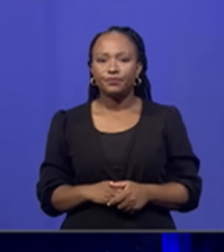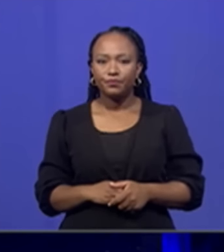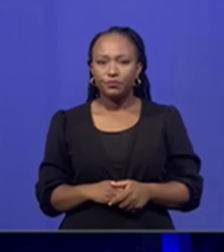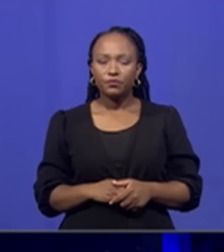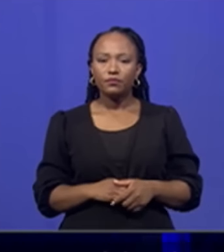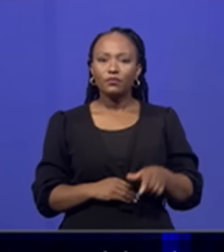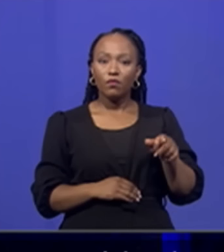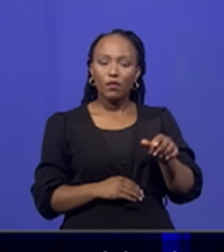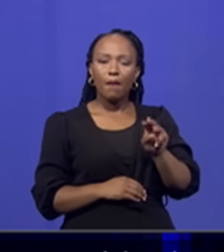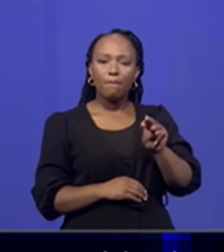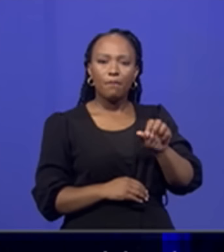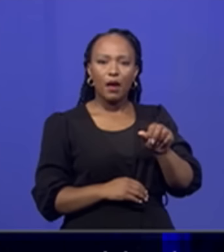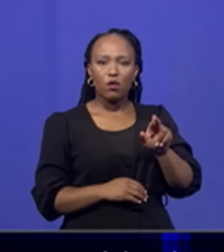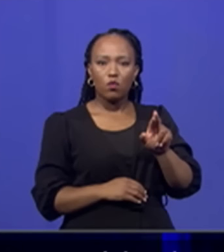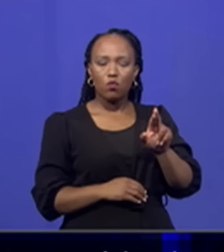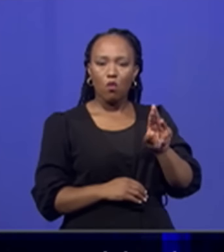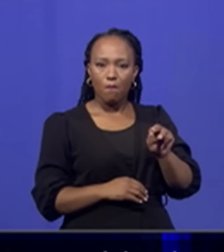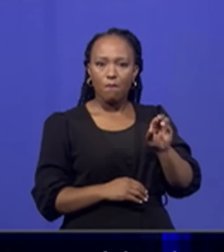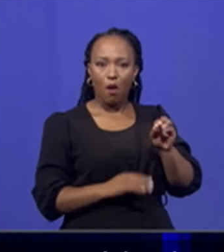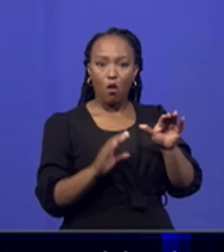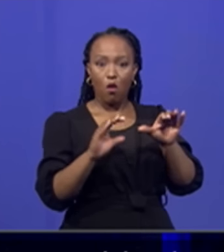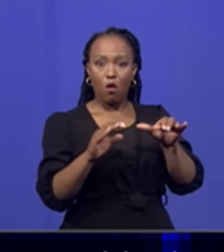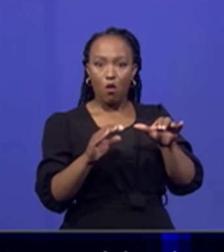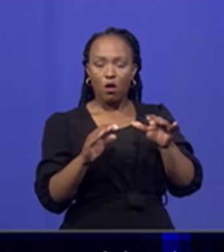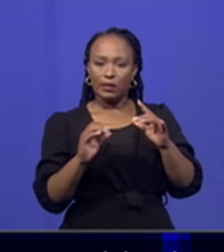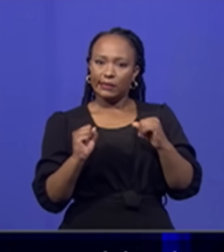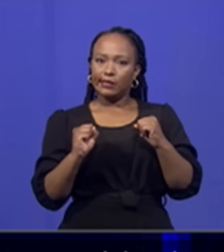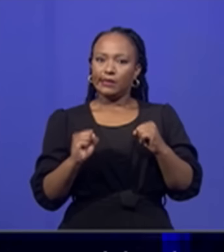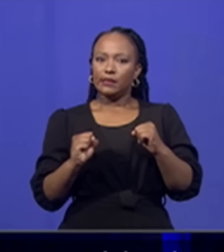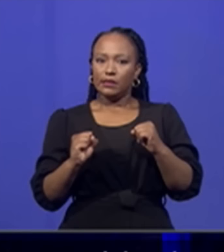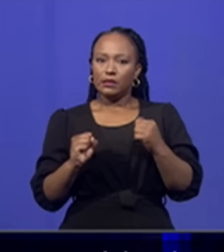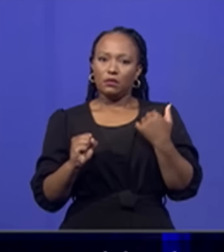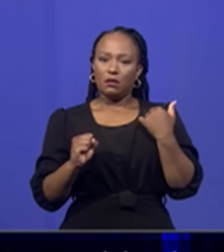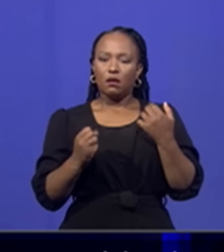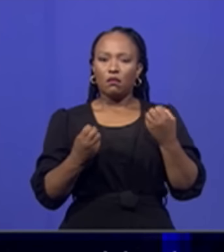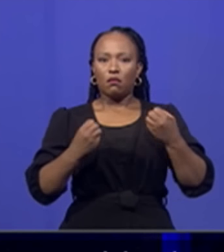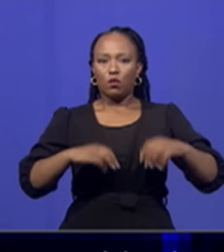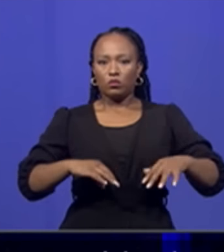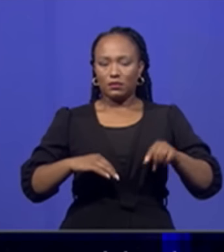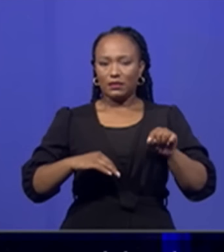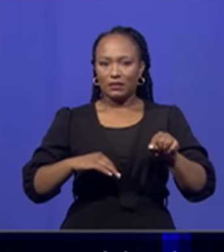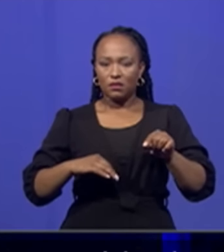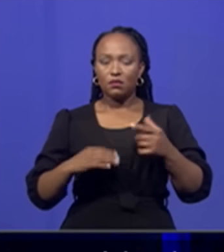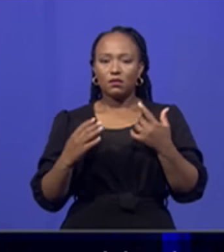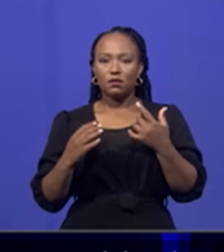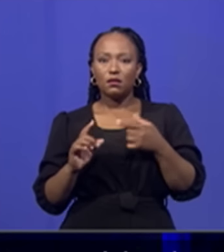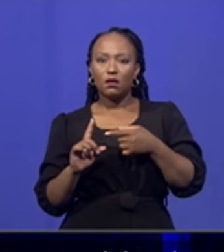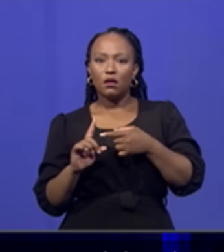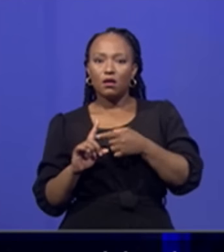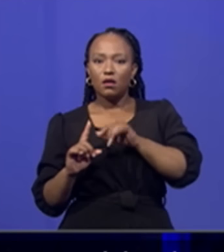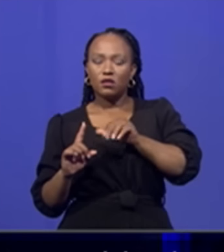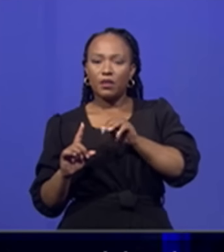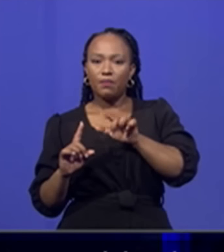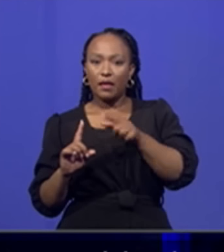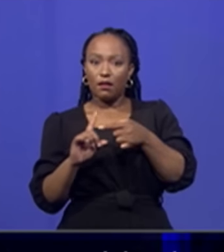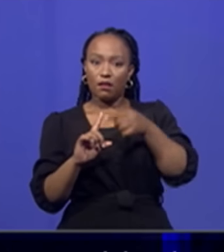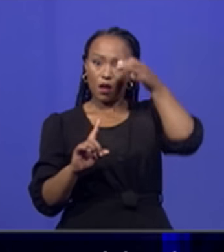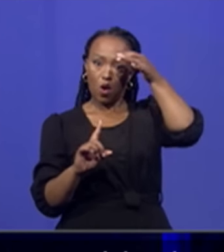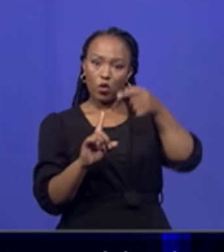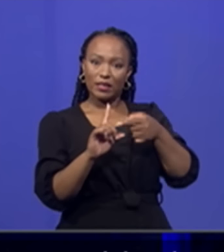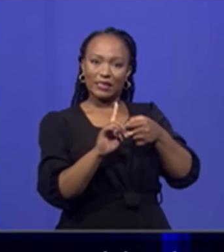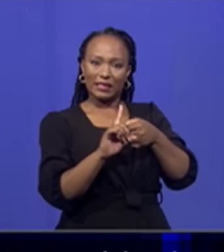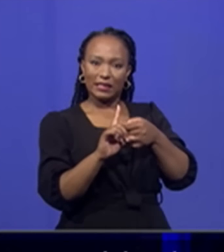Sehlopha sa Marumo Gallants se entse qeto e tiileng tweng ya sona kgahlano lo lahlehelwa ke maemo moo se kgethileng Jamil Benwahi e le mokotlisi ya ka